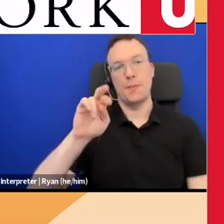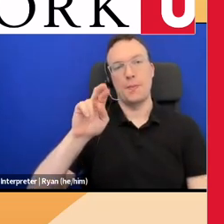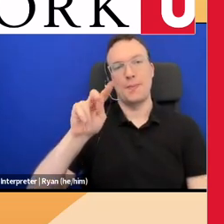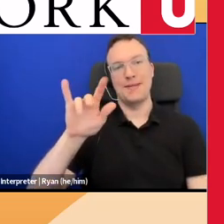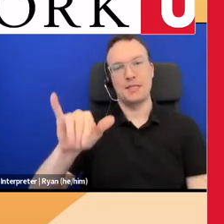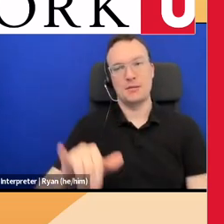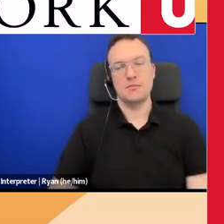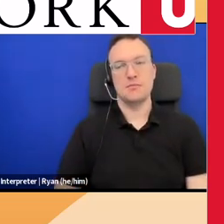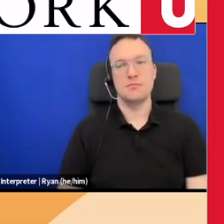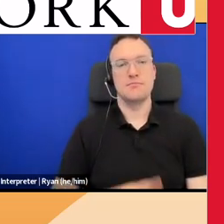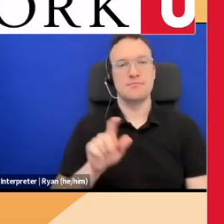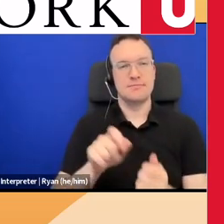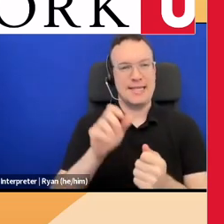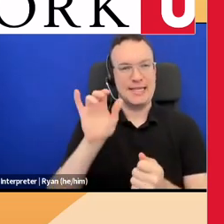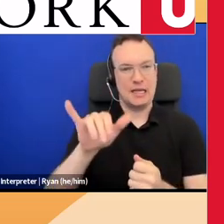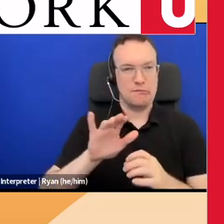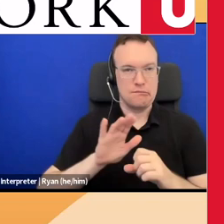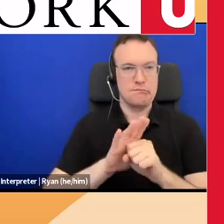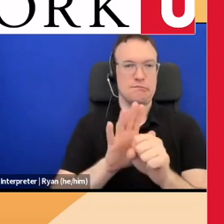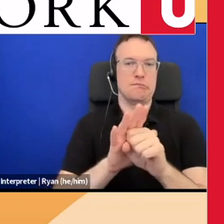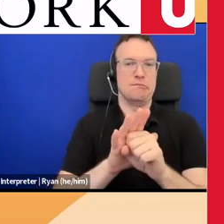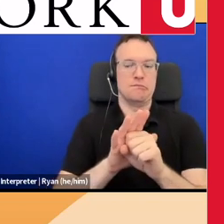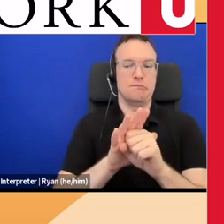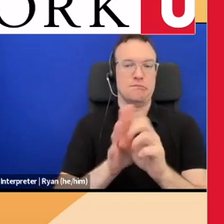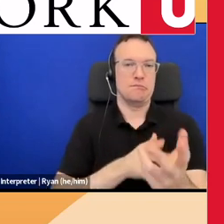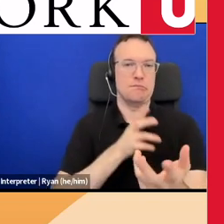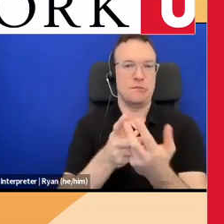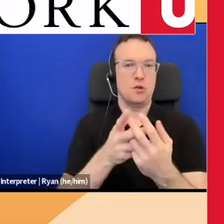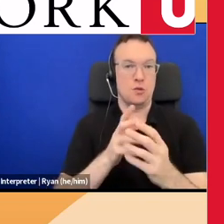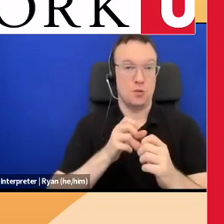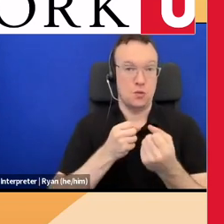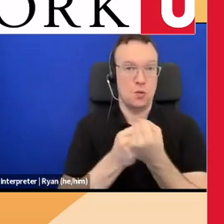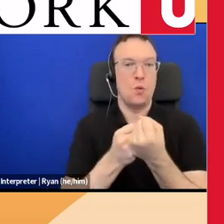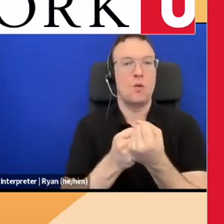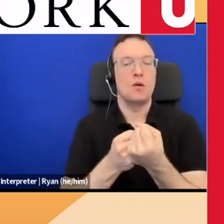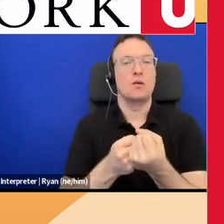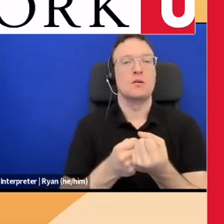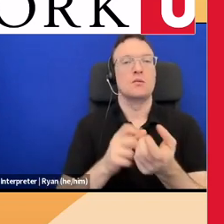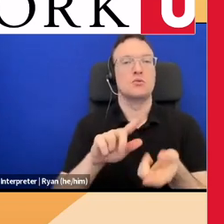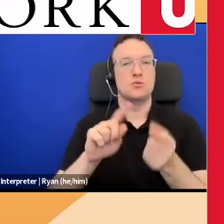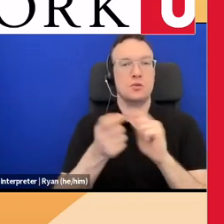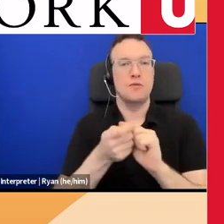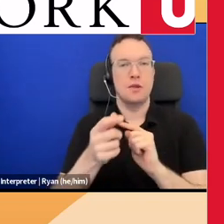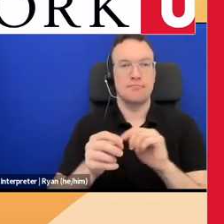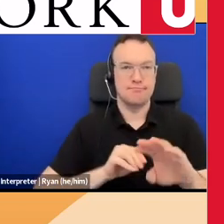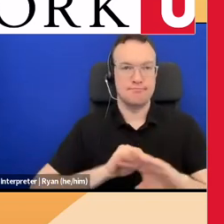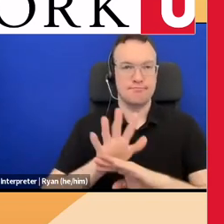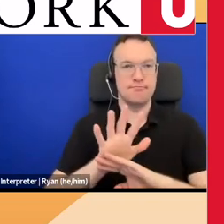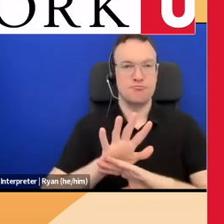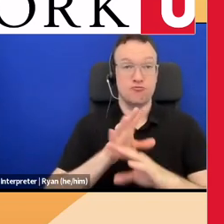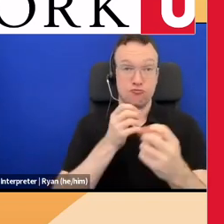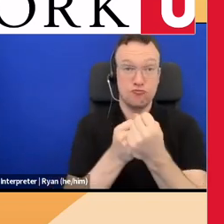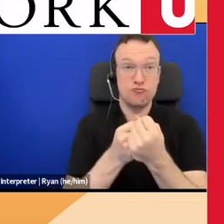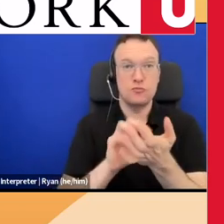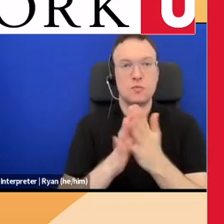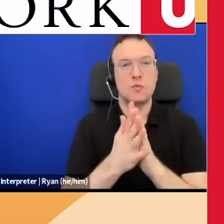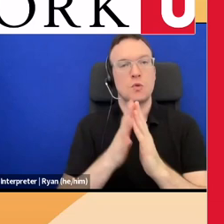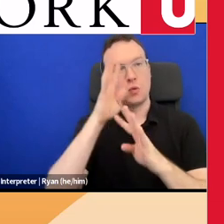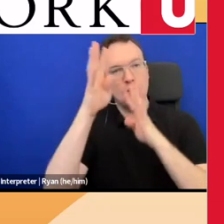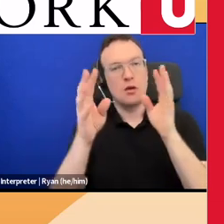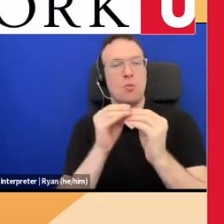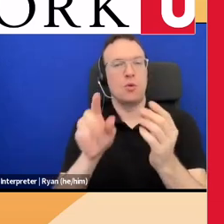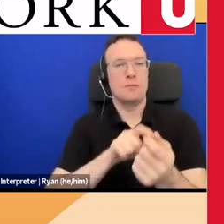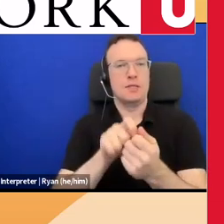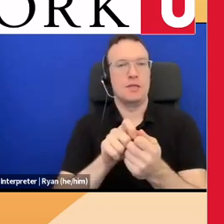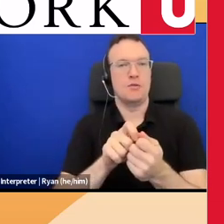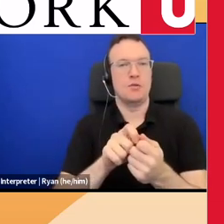It is precisely this move towards solidarity as transformation that brings us to solidarity as a creative, or more specifically, a